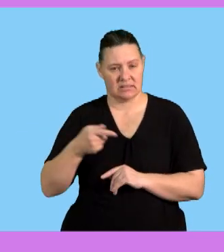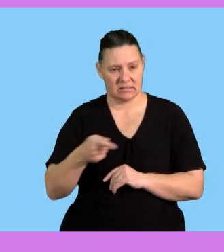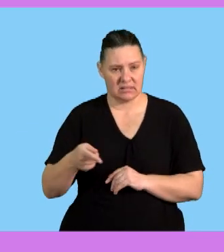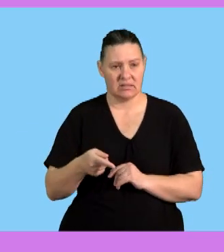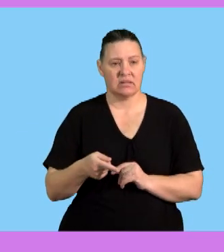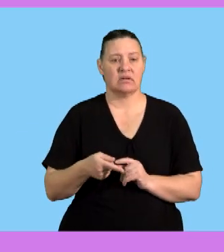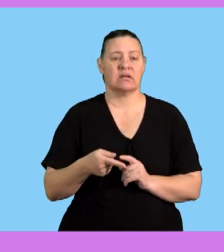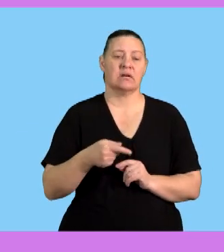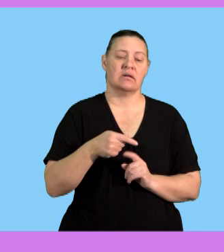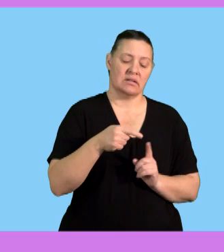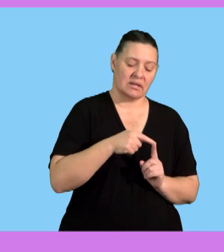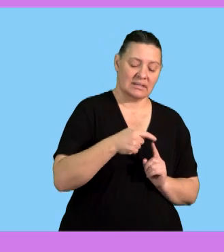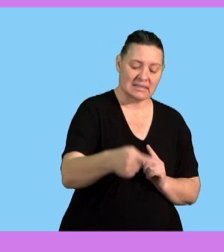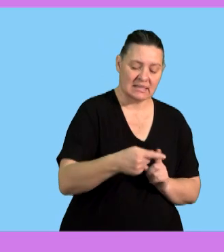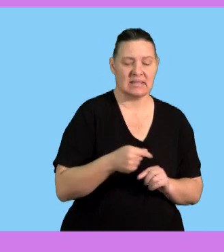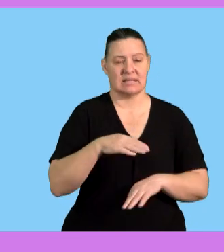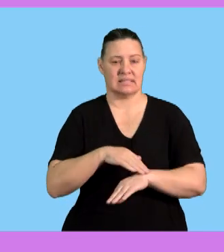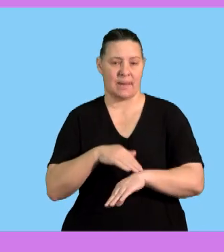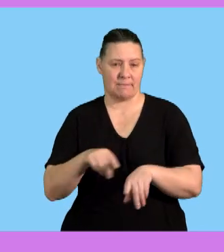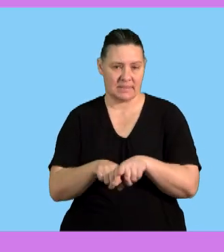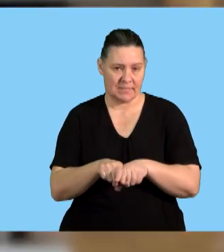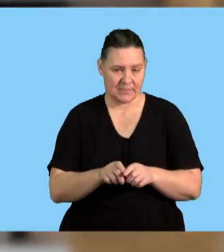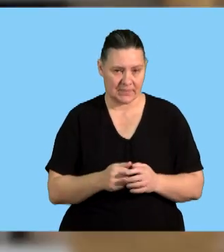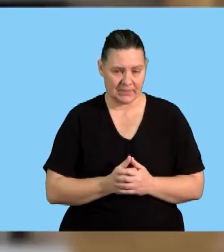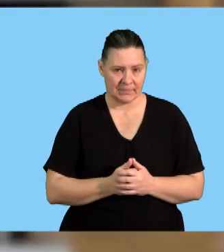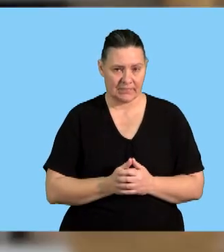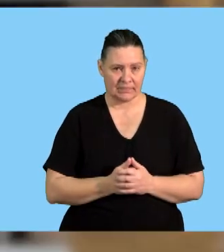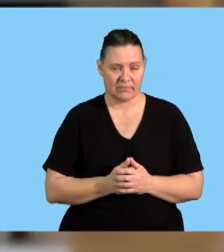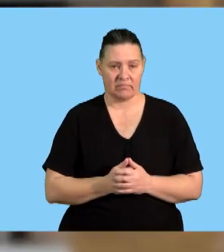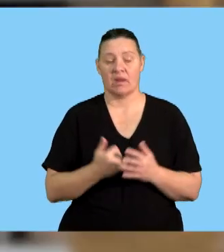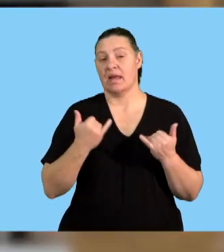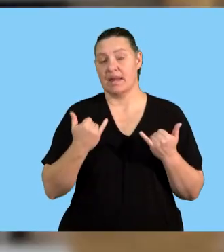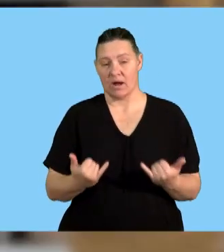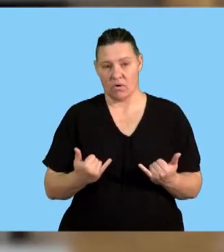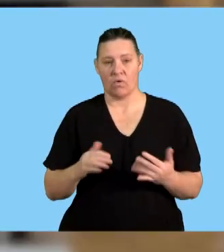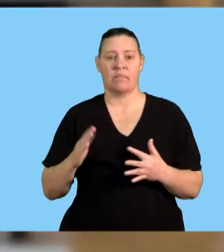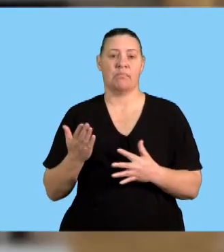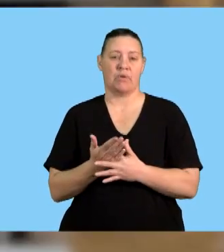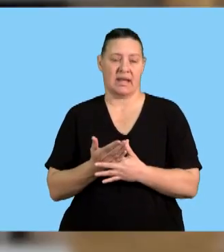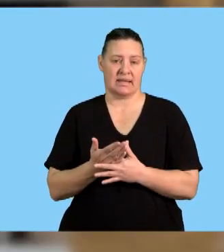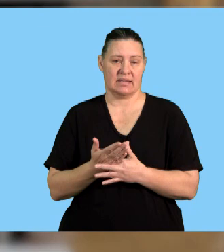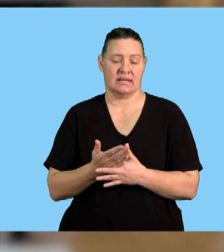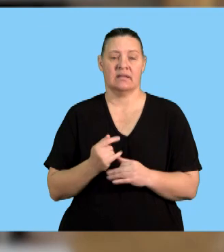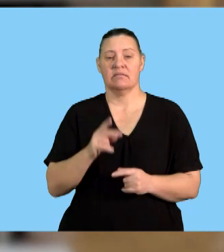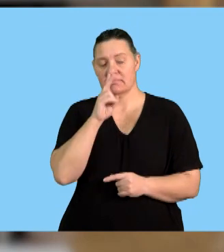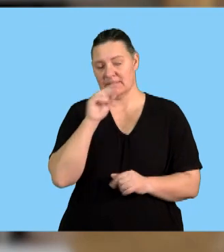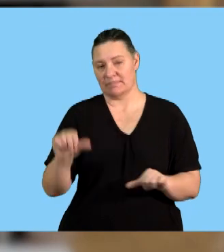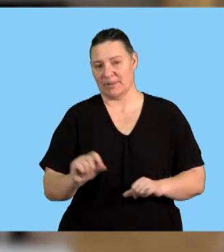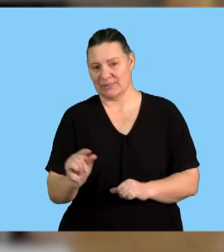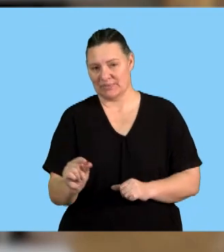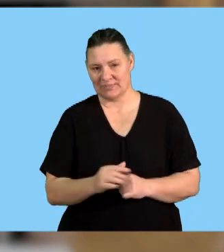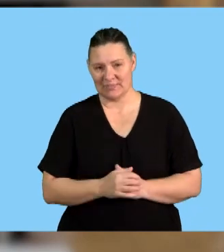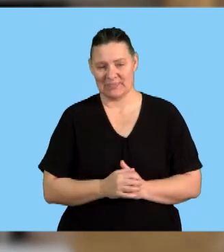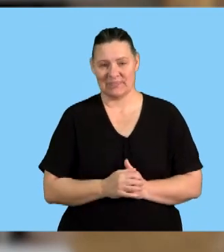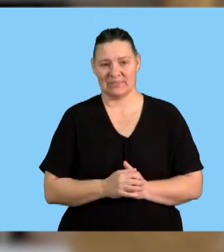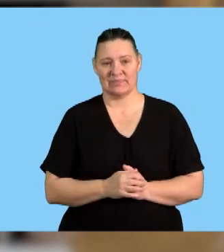the distance and time. All right, so now we are going to go for an ad break. We'll be right back.